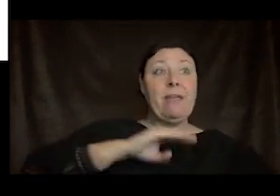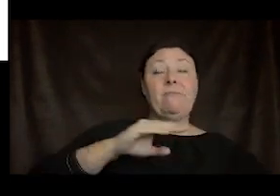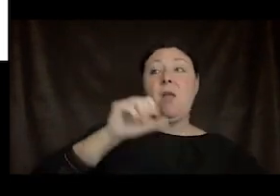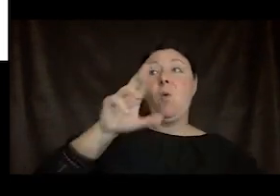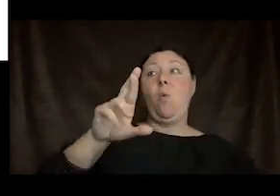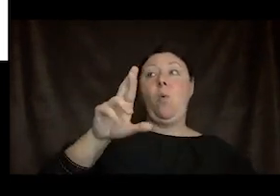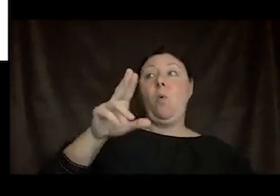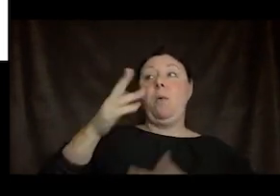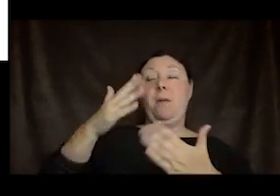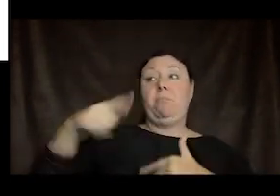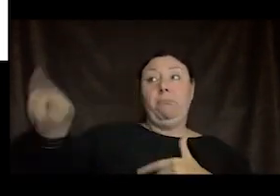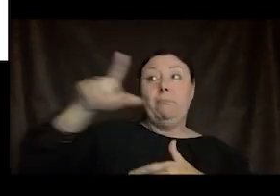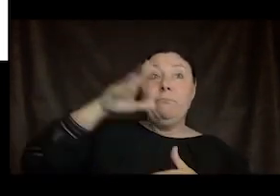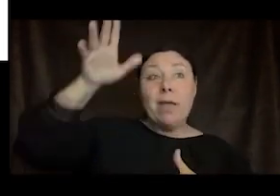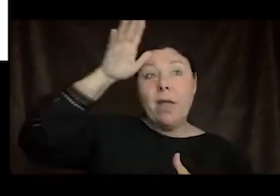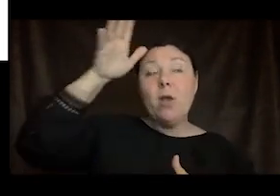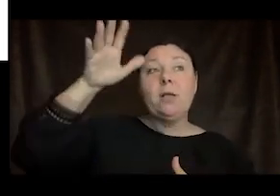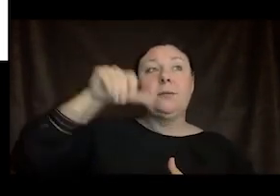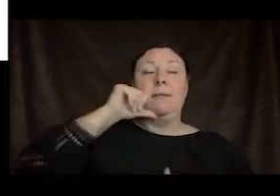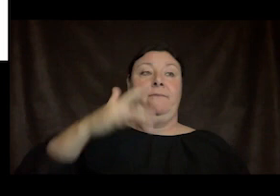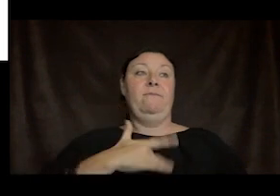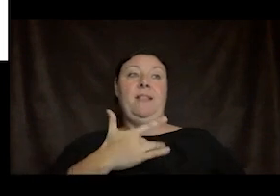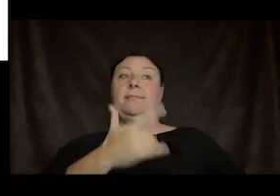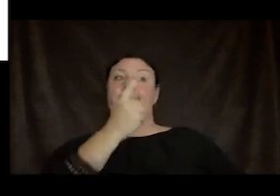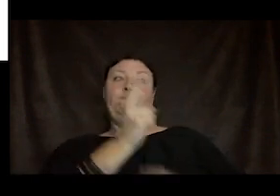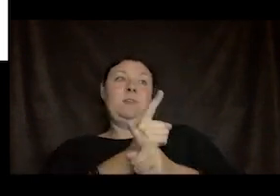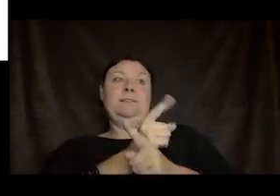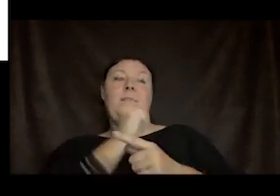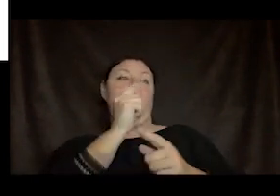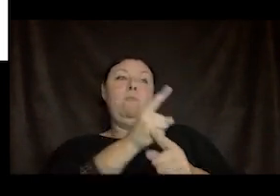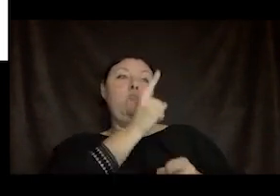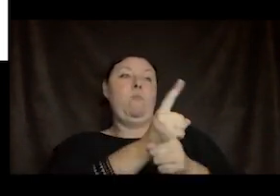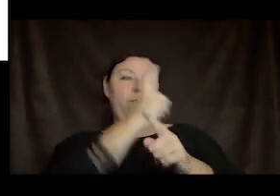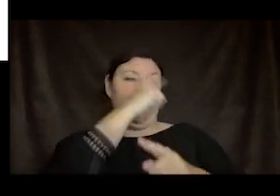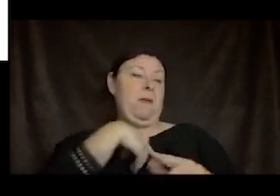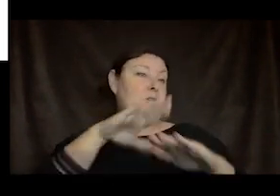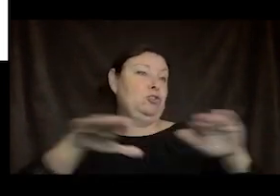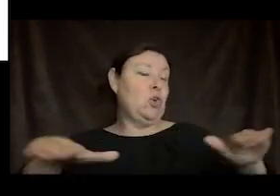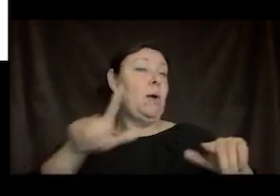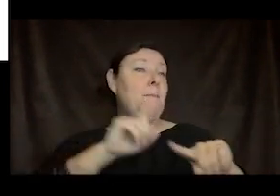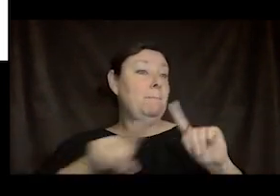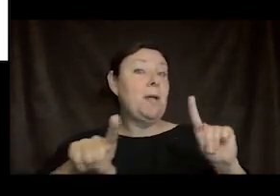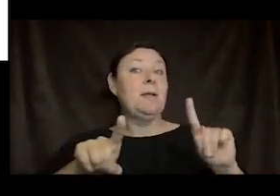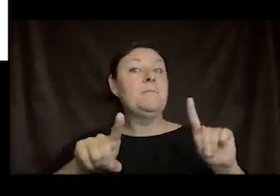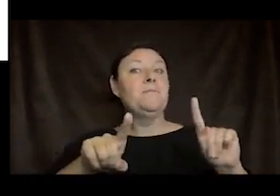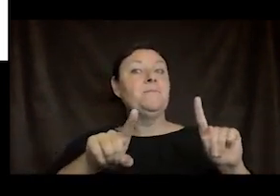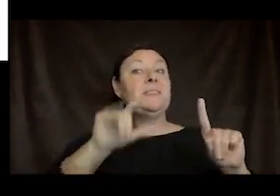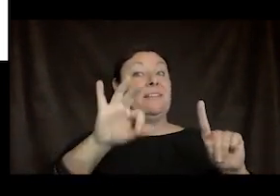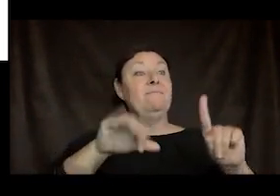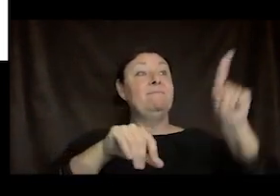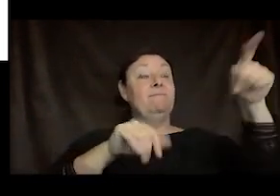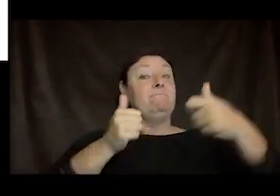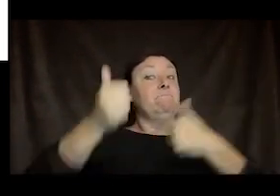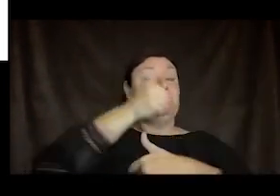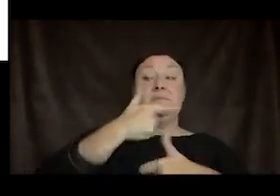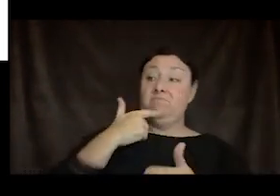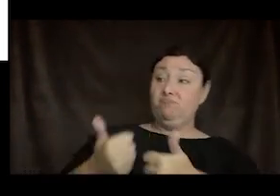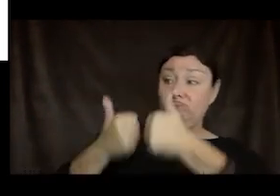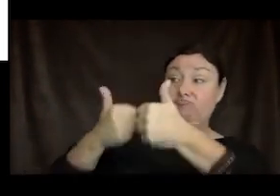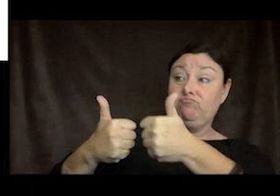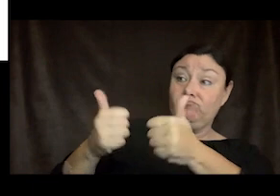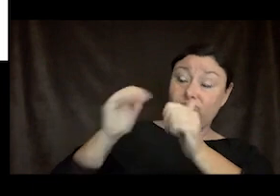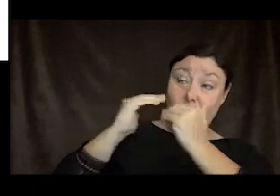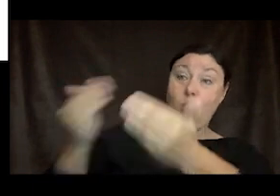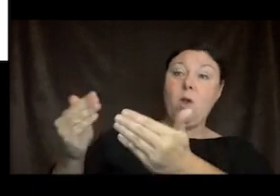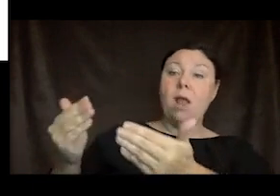are suitable for their child. But as long as you have administrative support to move forward, then you move forward and you teach